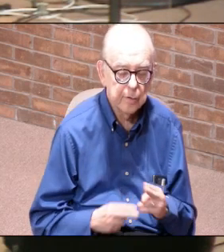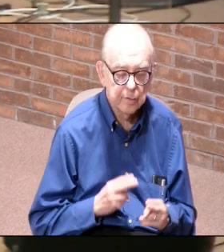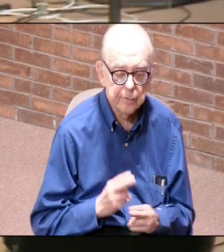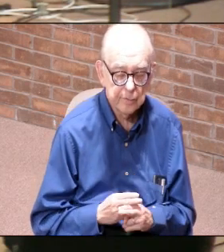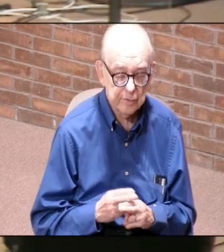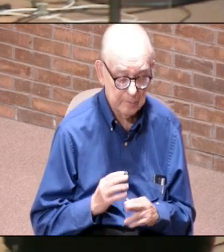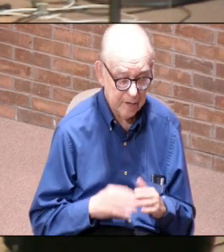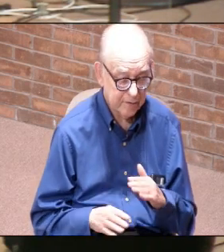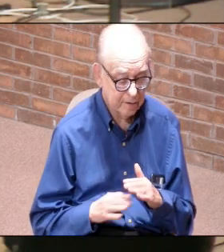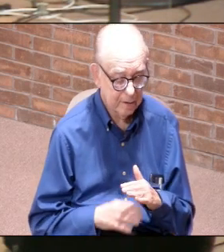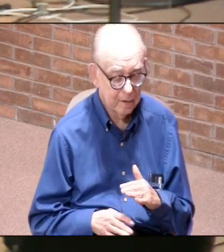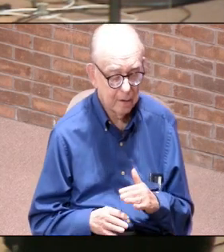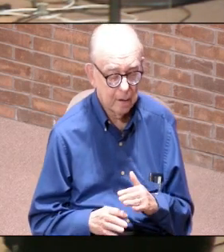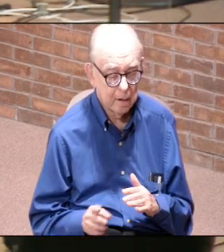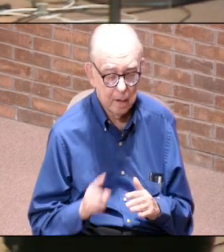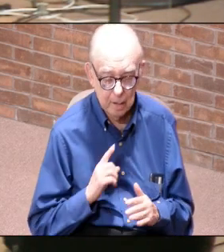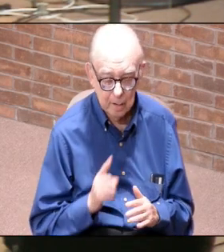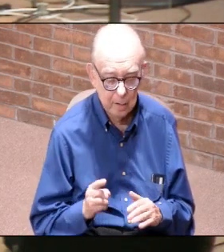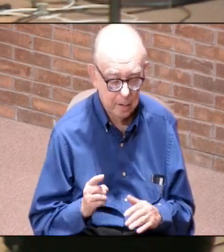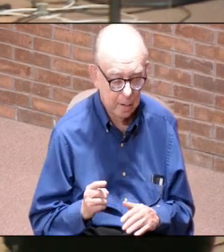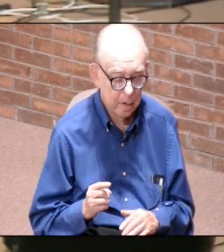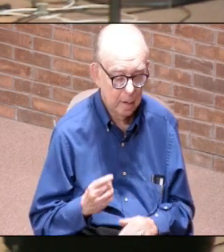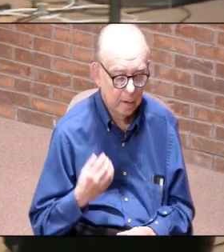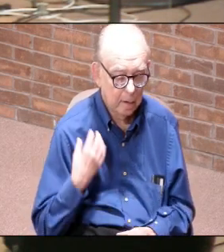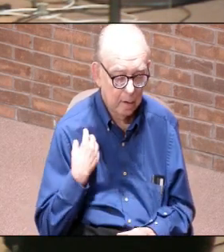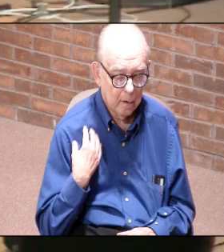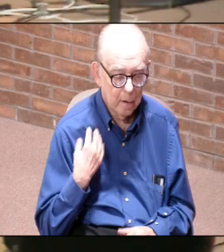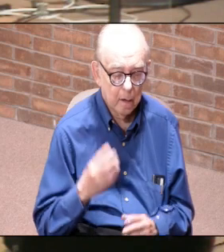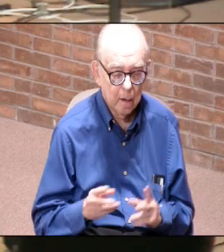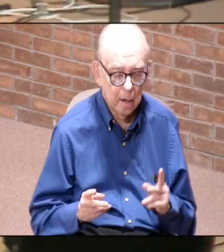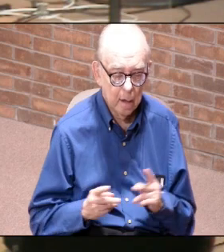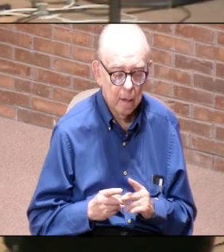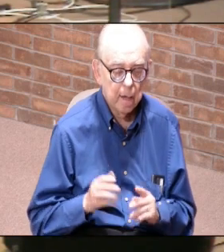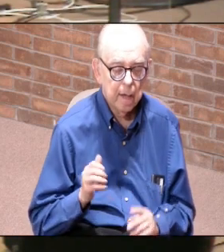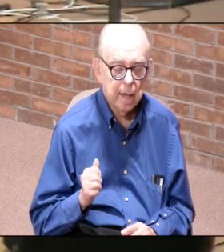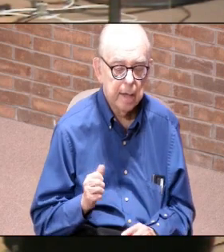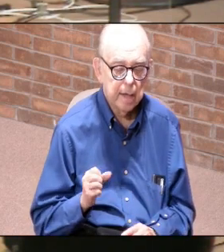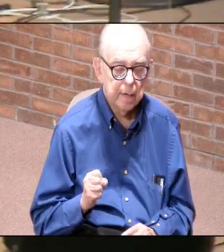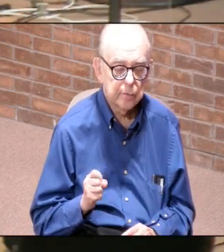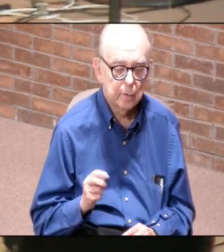basically. It was the capital of a place called Assyria,